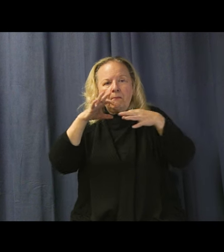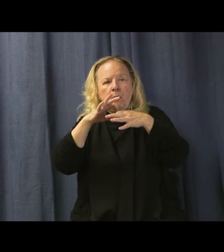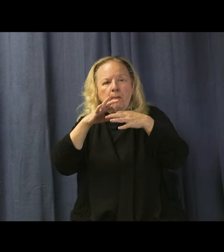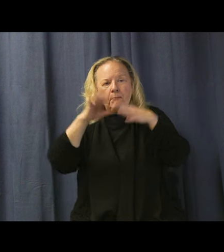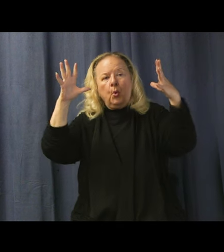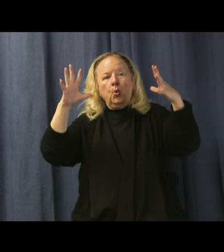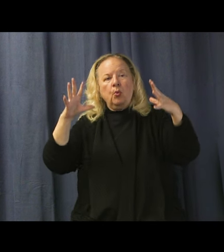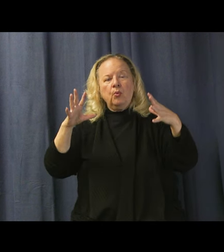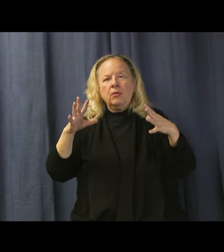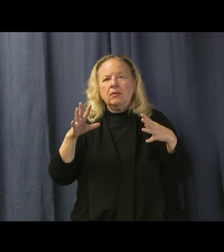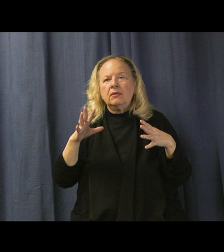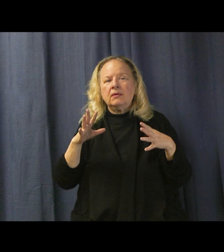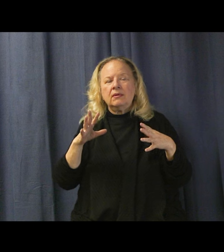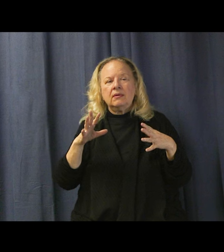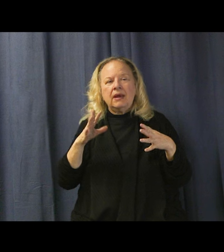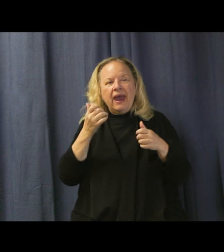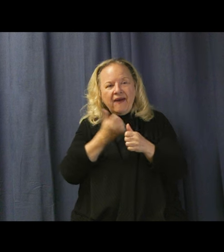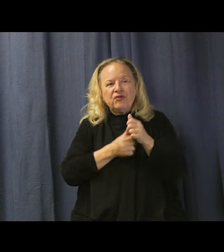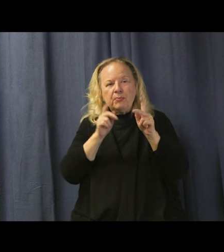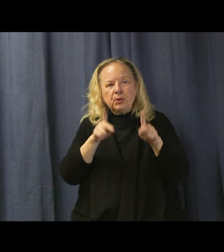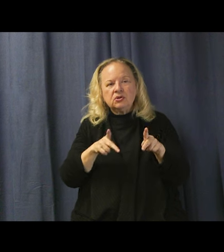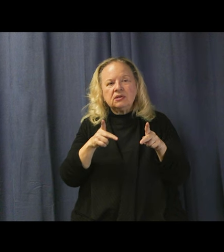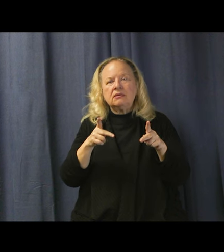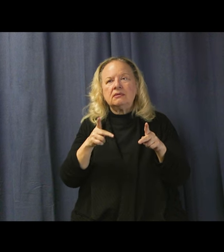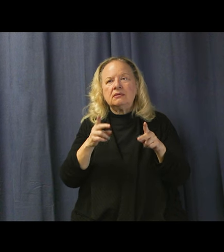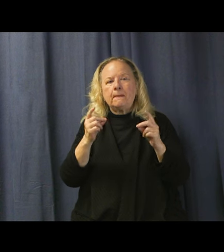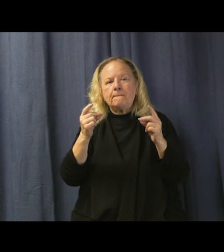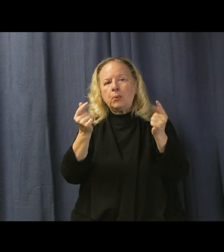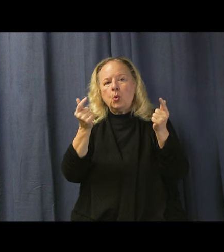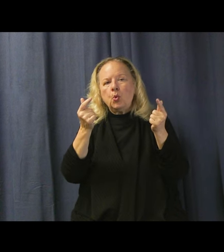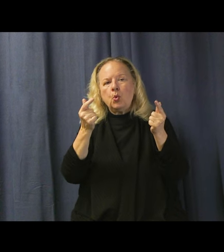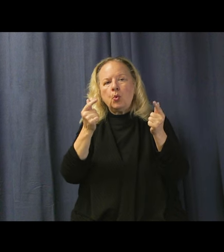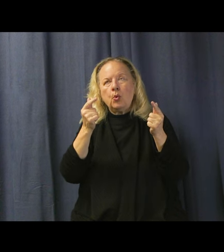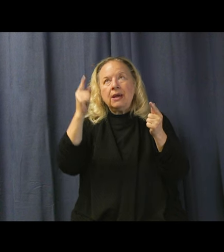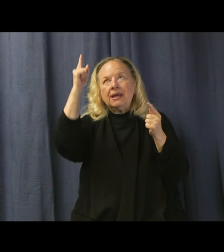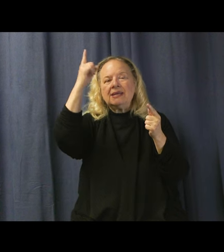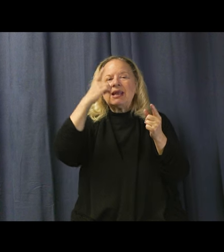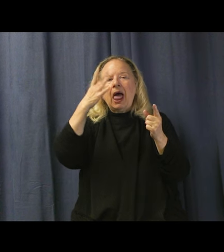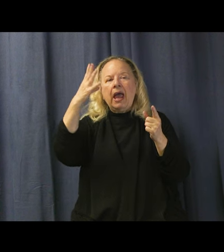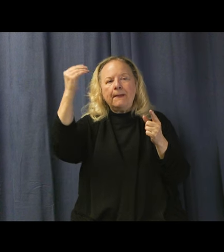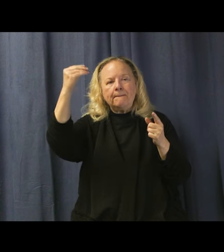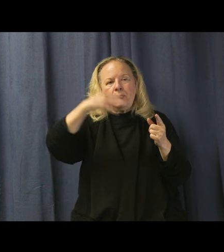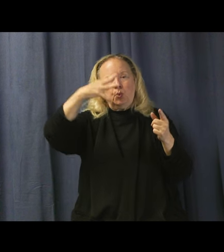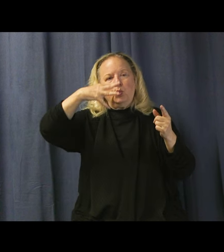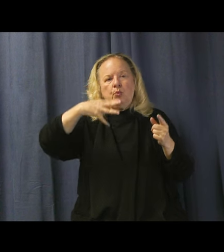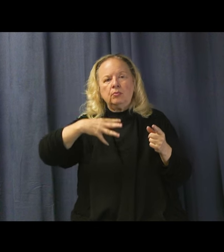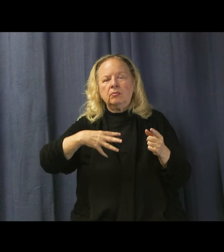He lights every man in the world. Then, how many of you like the begats?